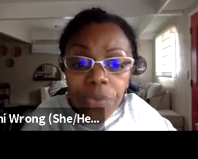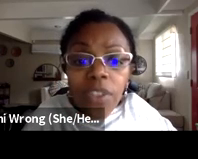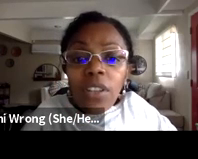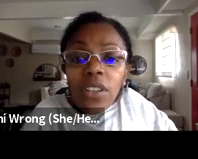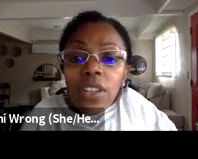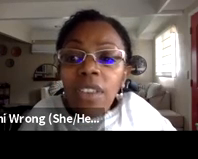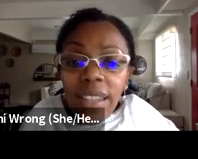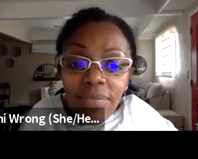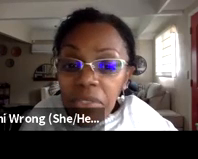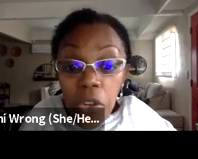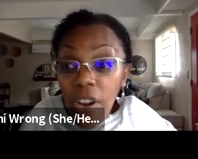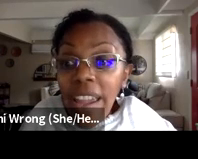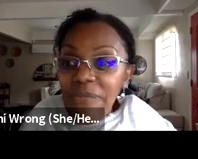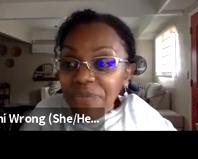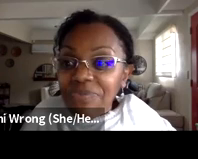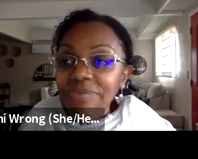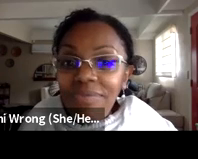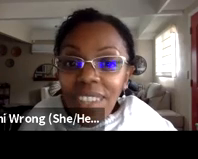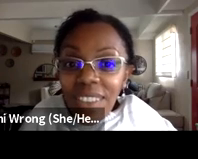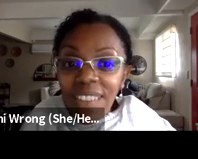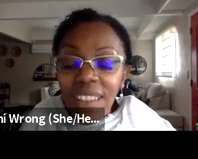all, then you're right.